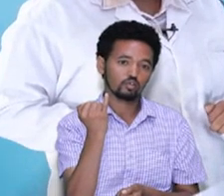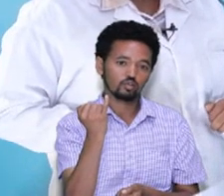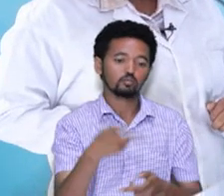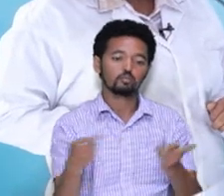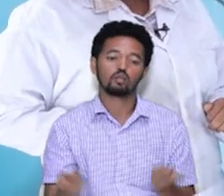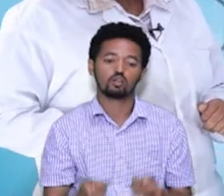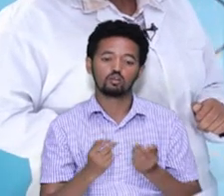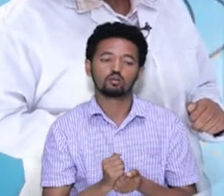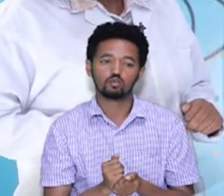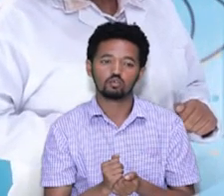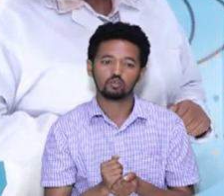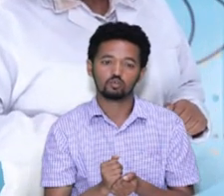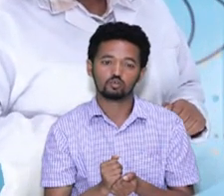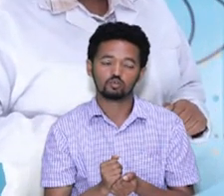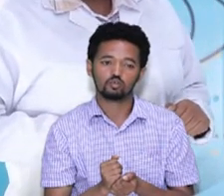plain.